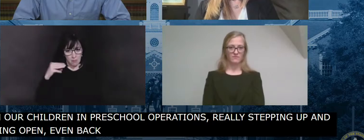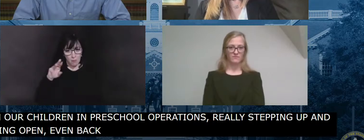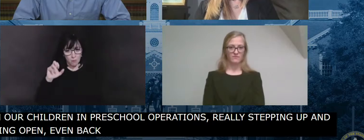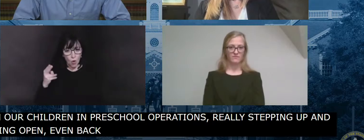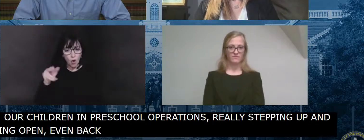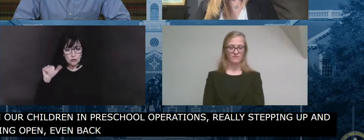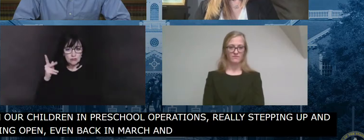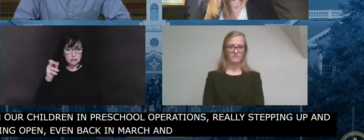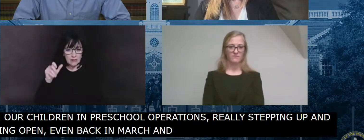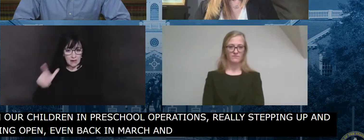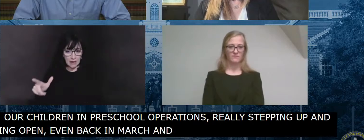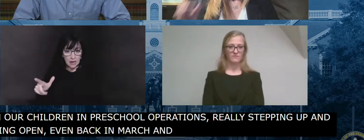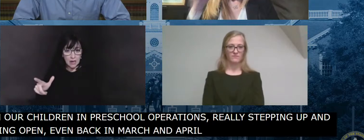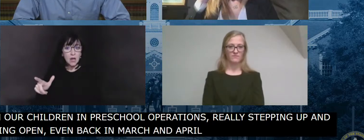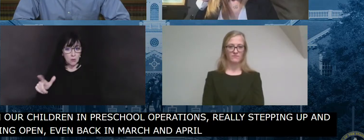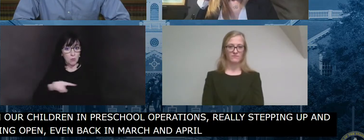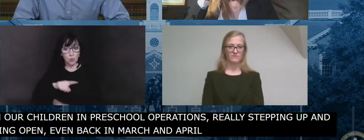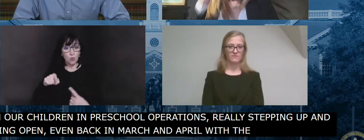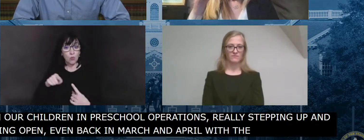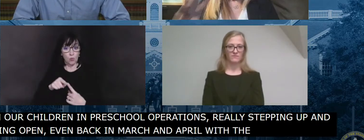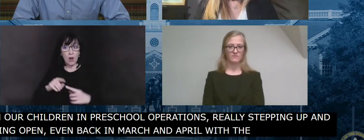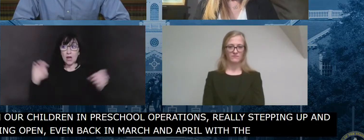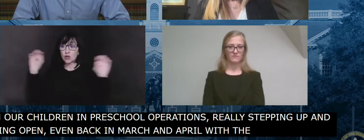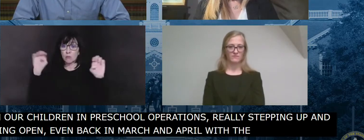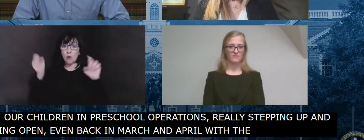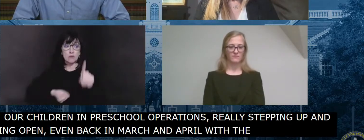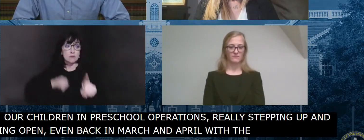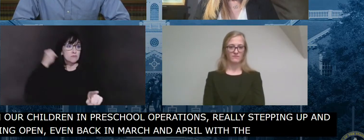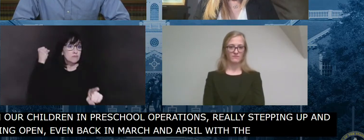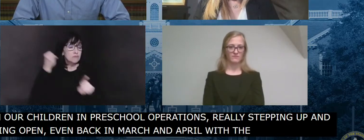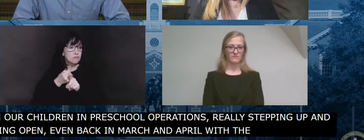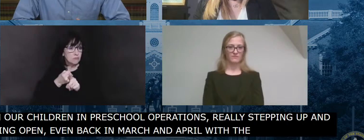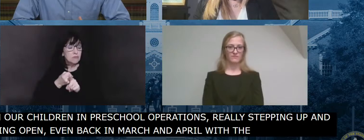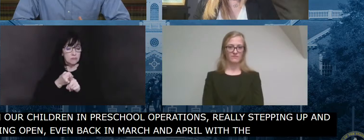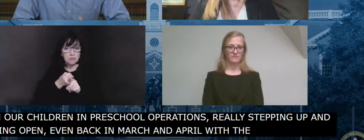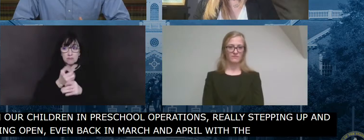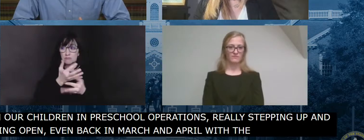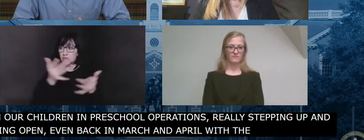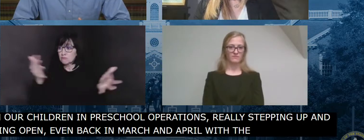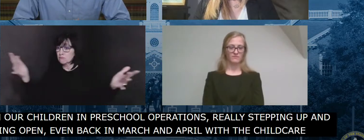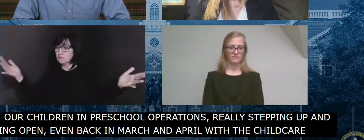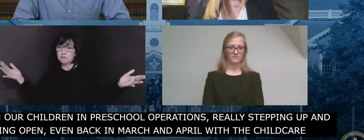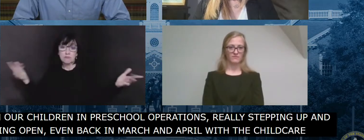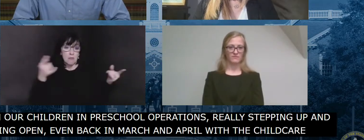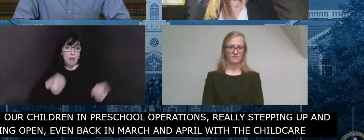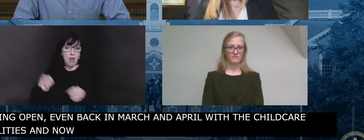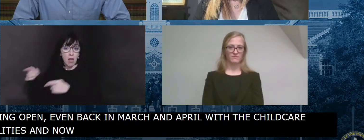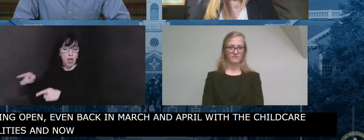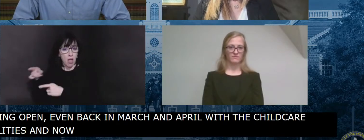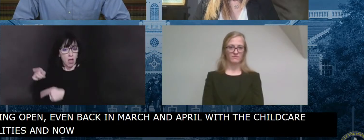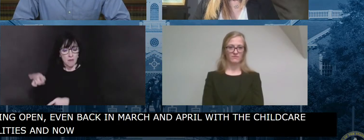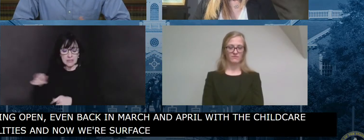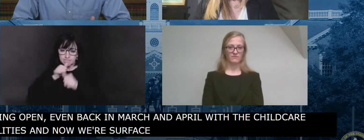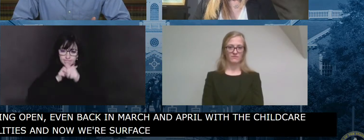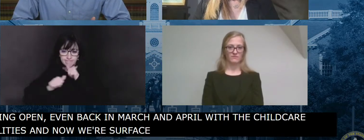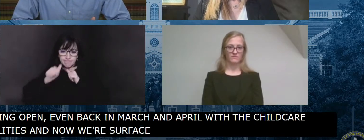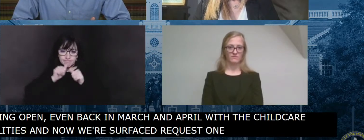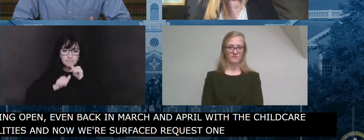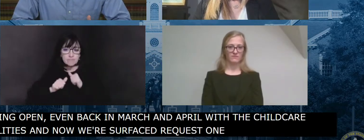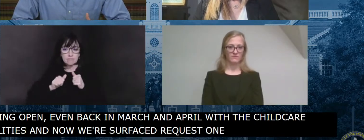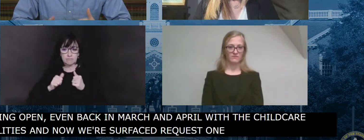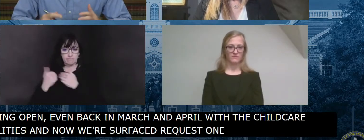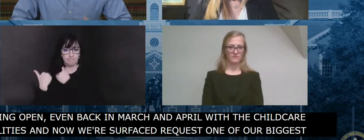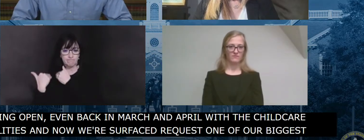and with the child care facilities. And now we're faced with one of our biggest challenges, which is to